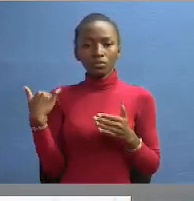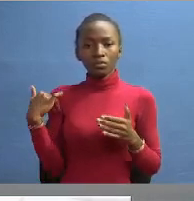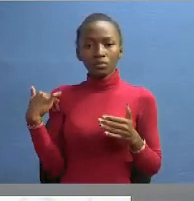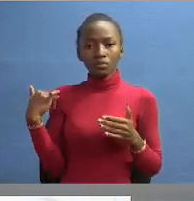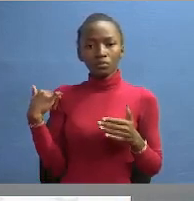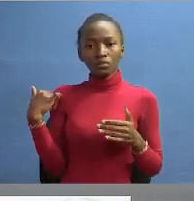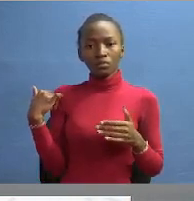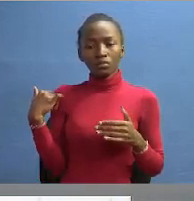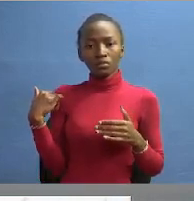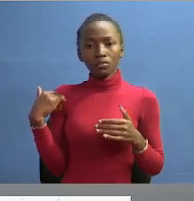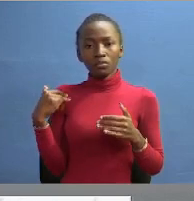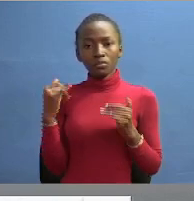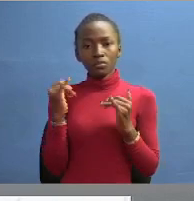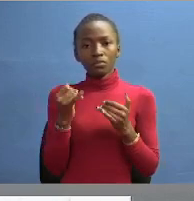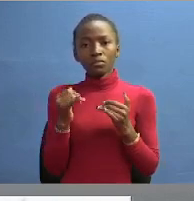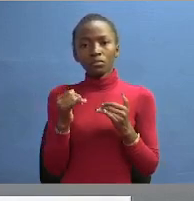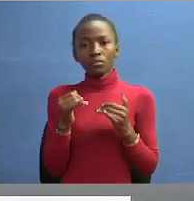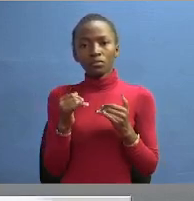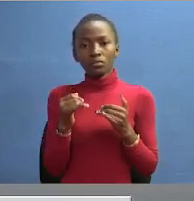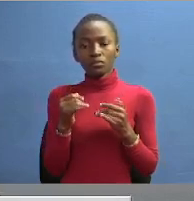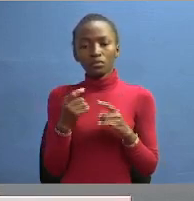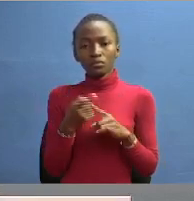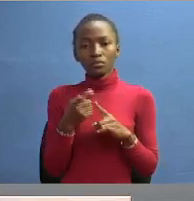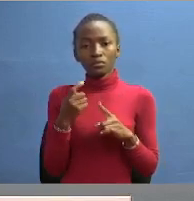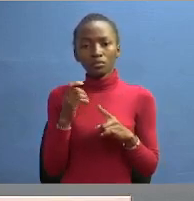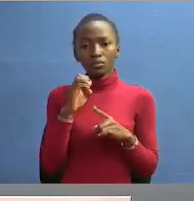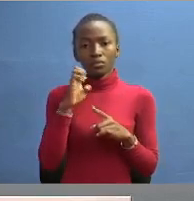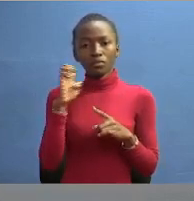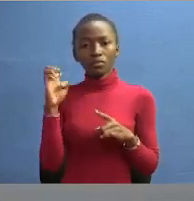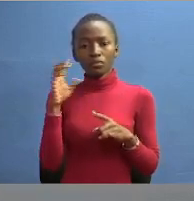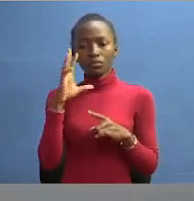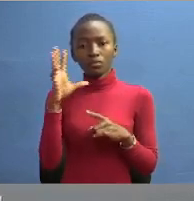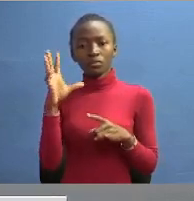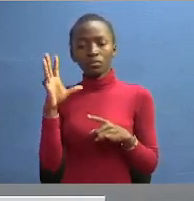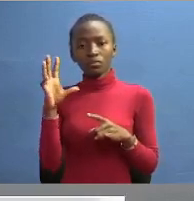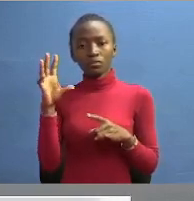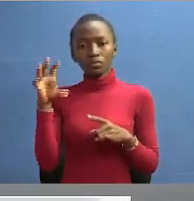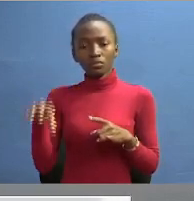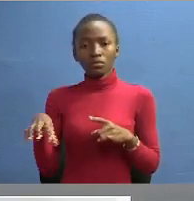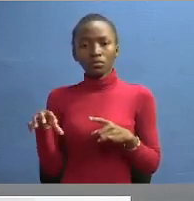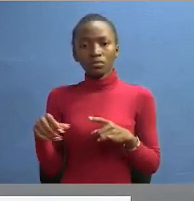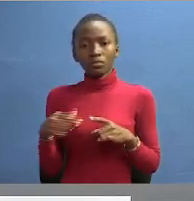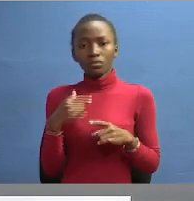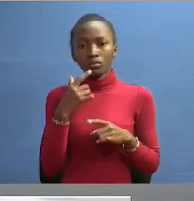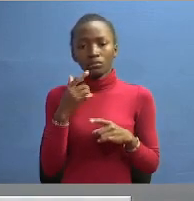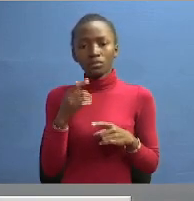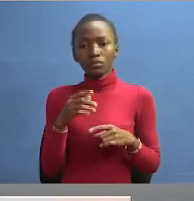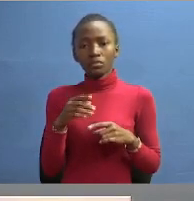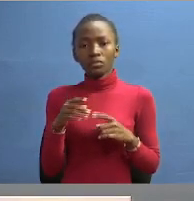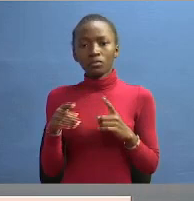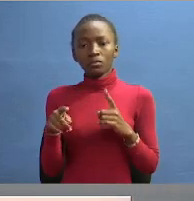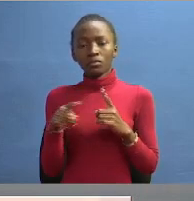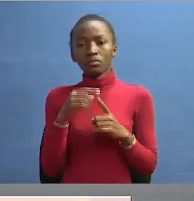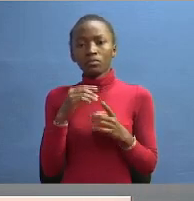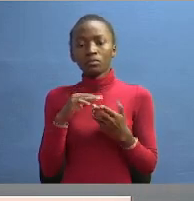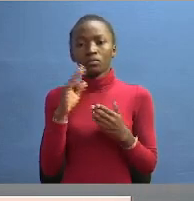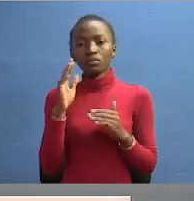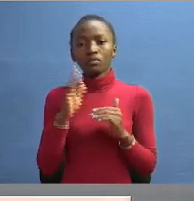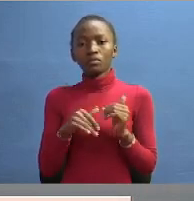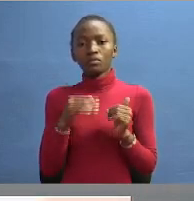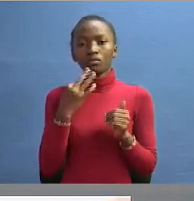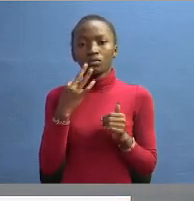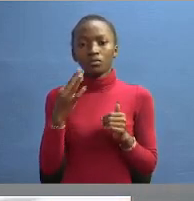a news was released on the eastern DRC that the M23 rebels had killed more than 200 people on the eastern DRC, meaning that they had